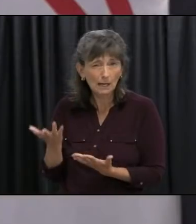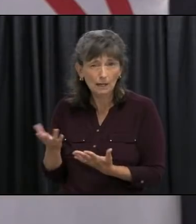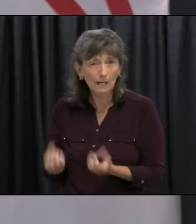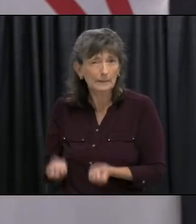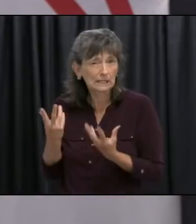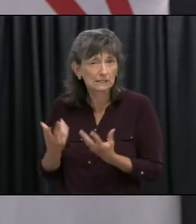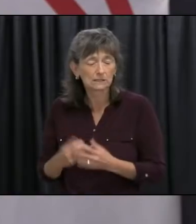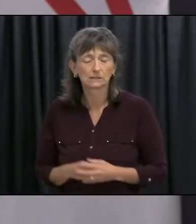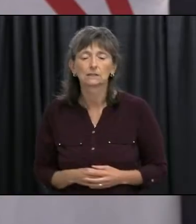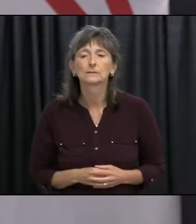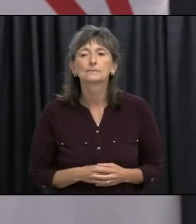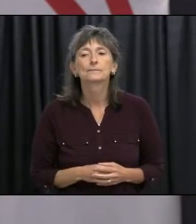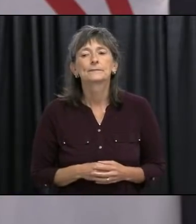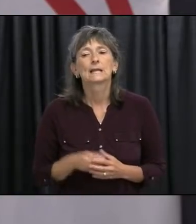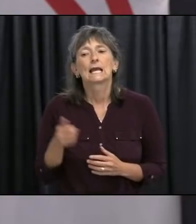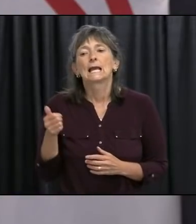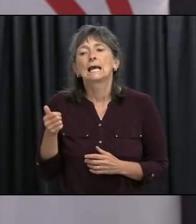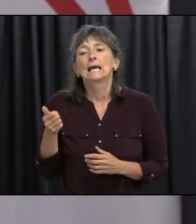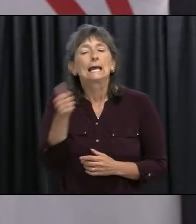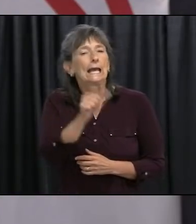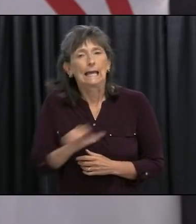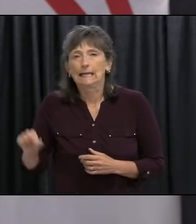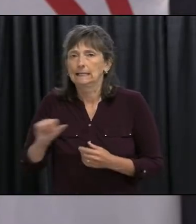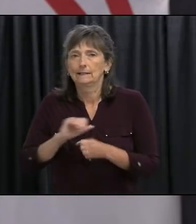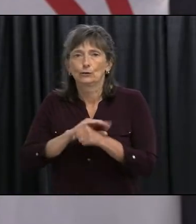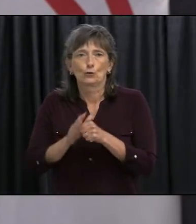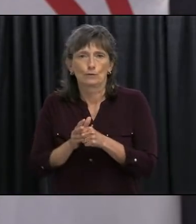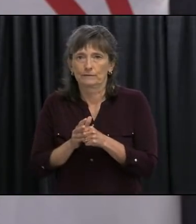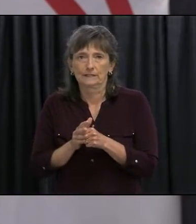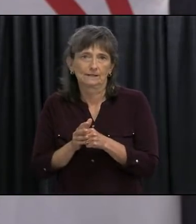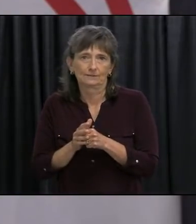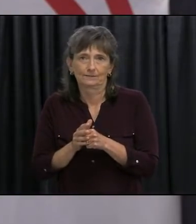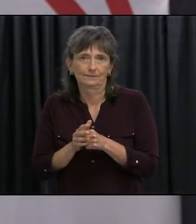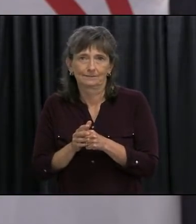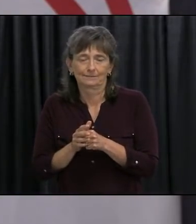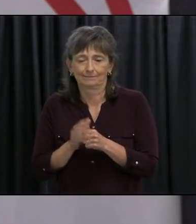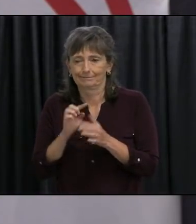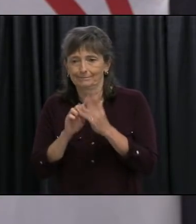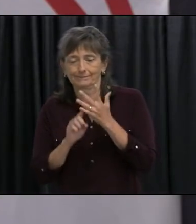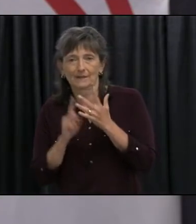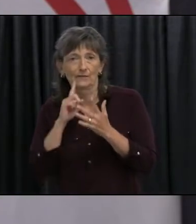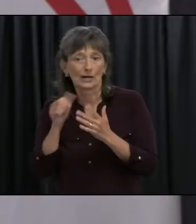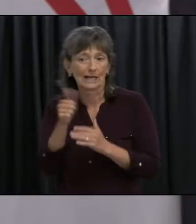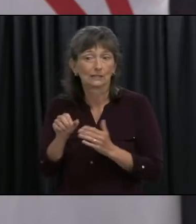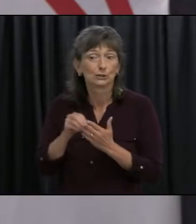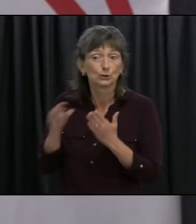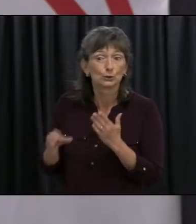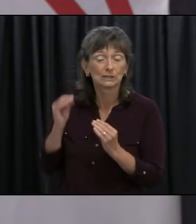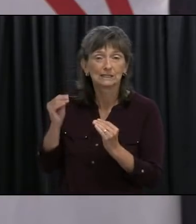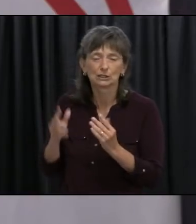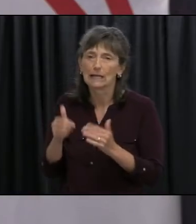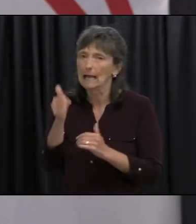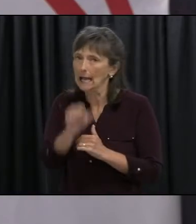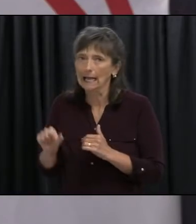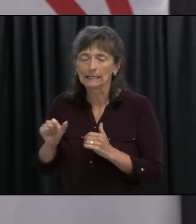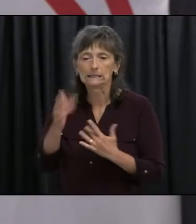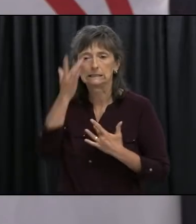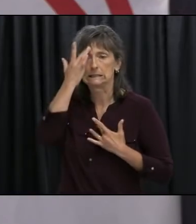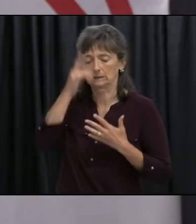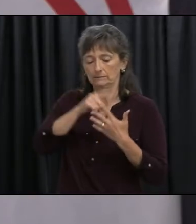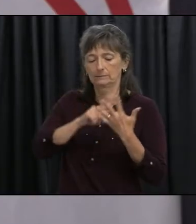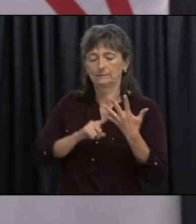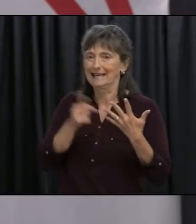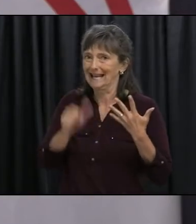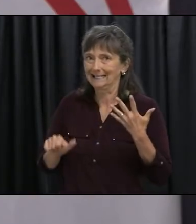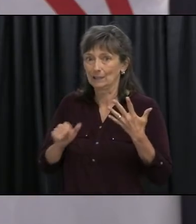associated with COVID-19 is what we're suggesting, for teachers and for students. If indeed you're showing